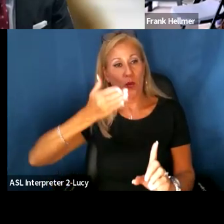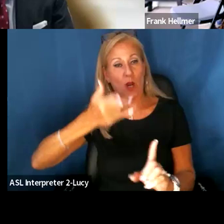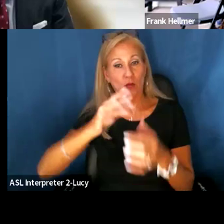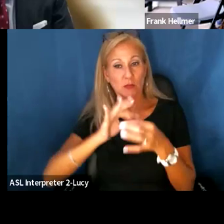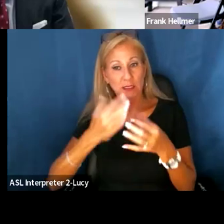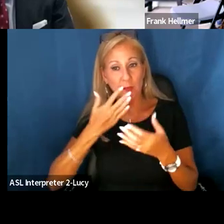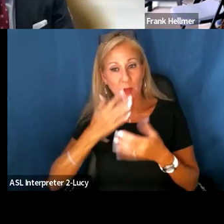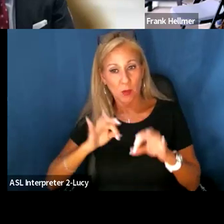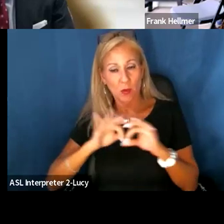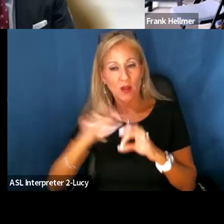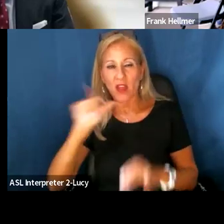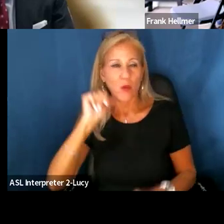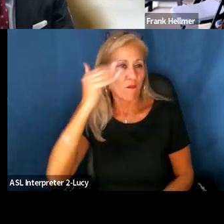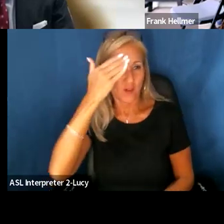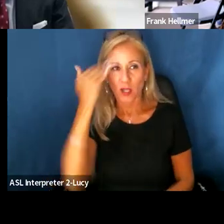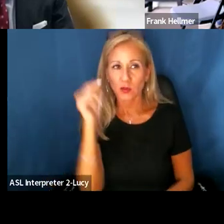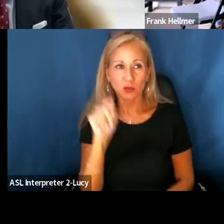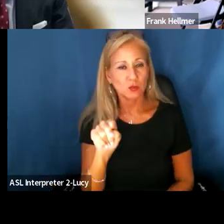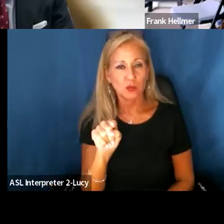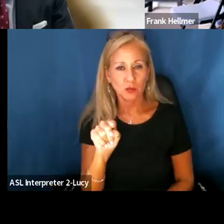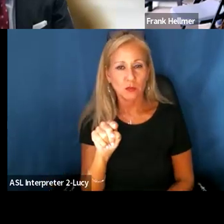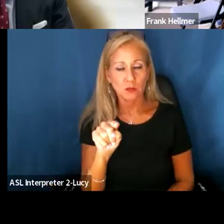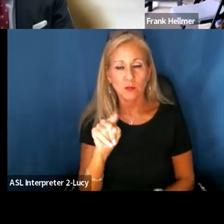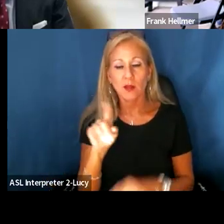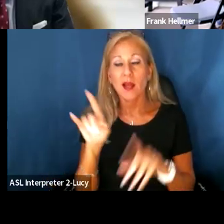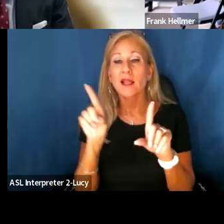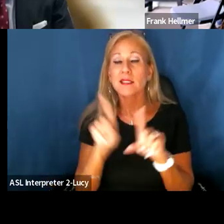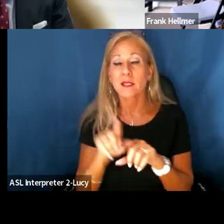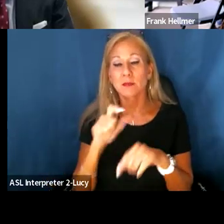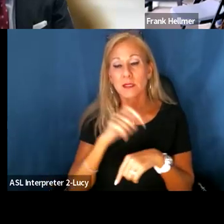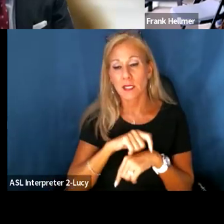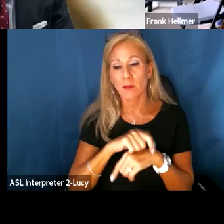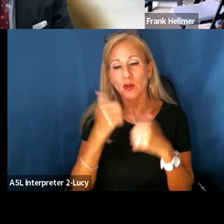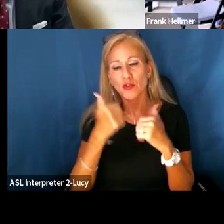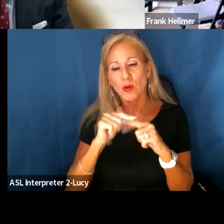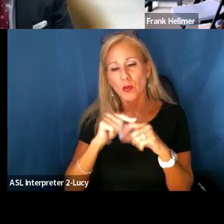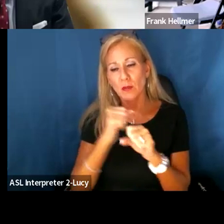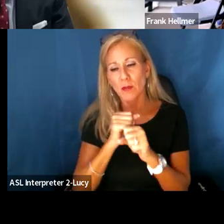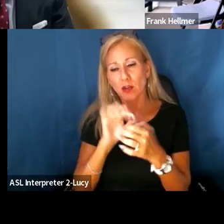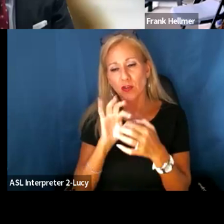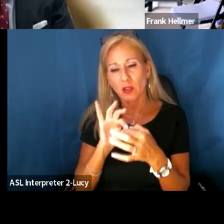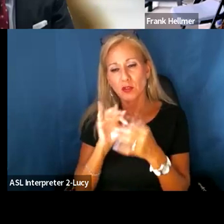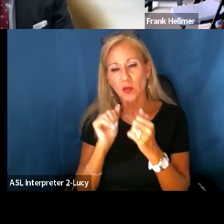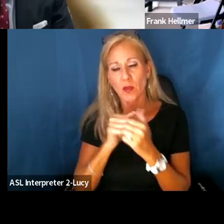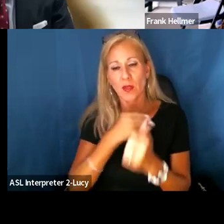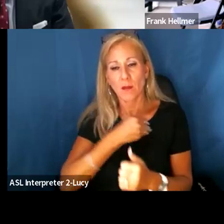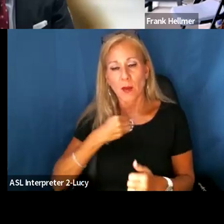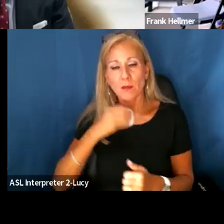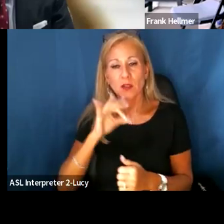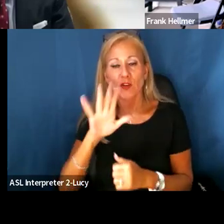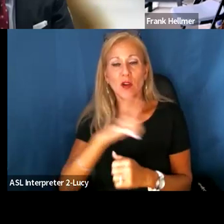something important, they won't forget you. But at the same time, try to make relationships with members of